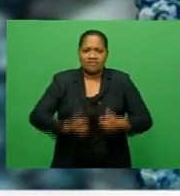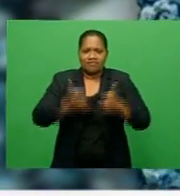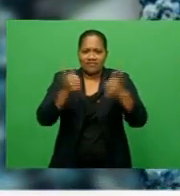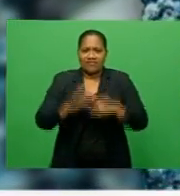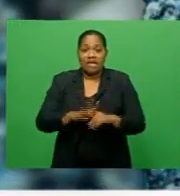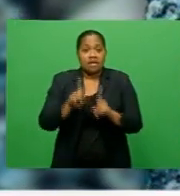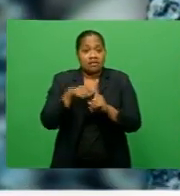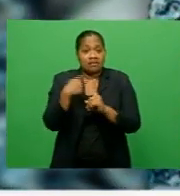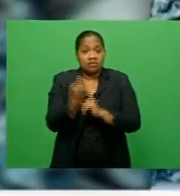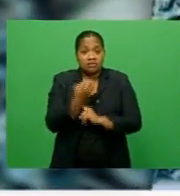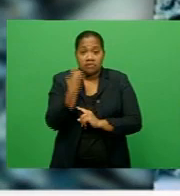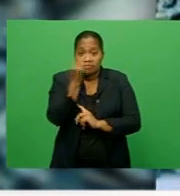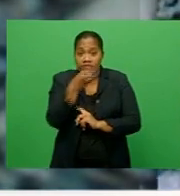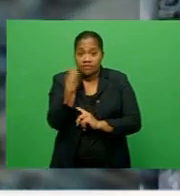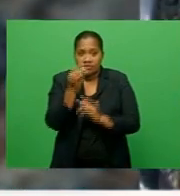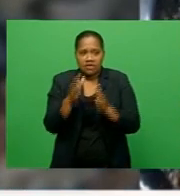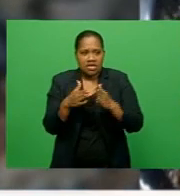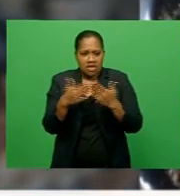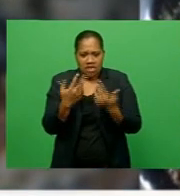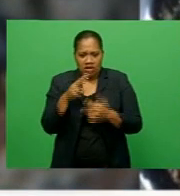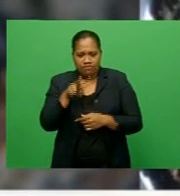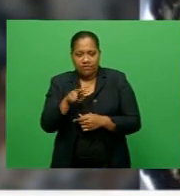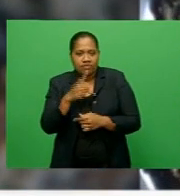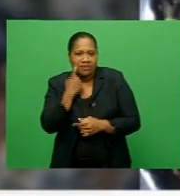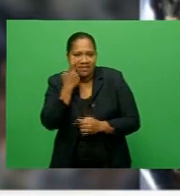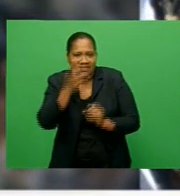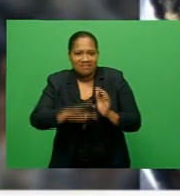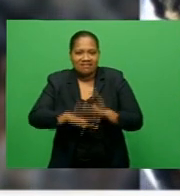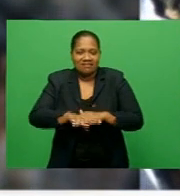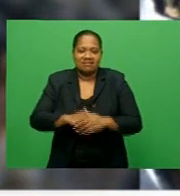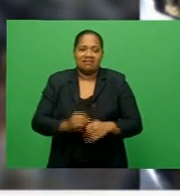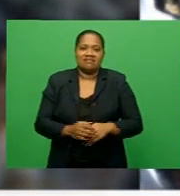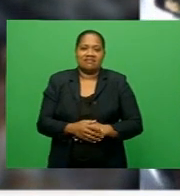And traditional delicacy under the spotlight.